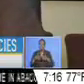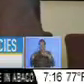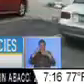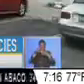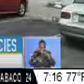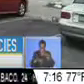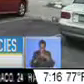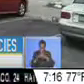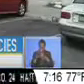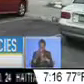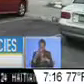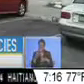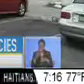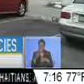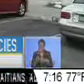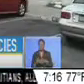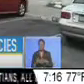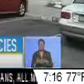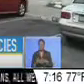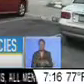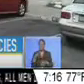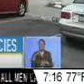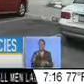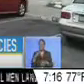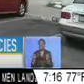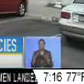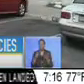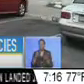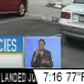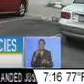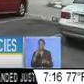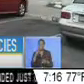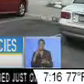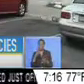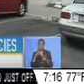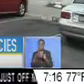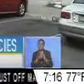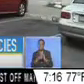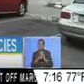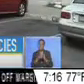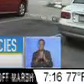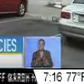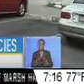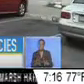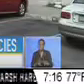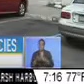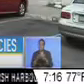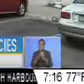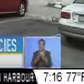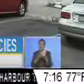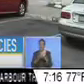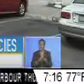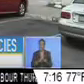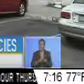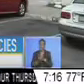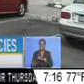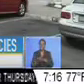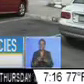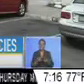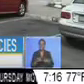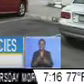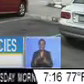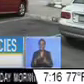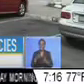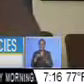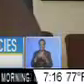say if any restaurant owners were caught breaking the law during the closed grouper season, he did say that enforcement officers are always on the ground conducting